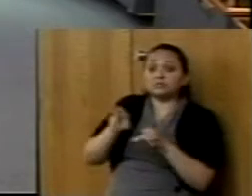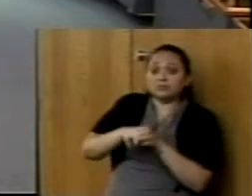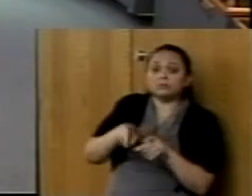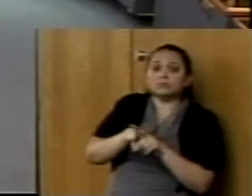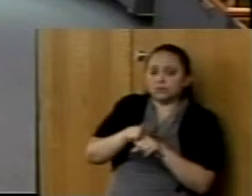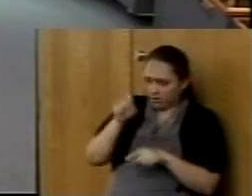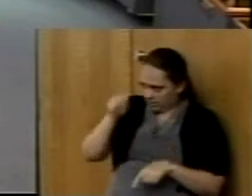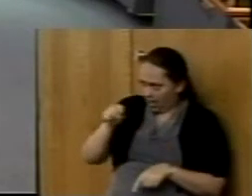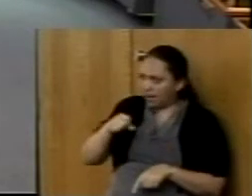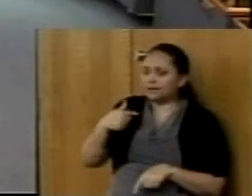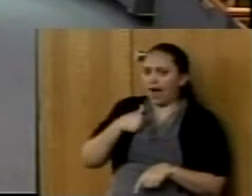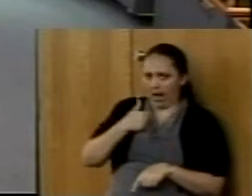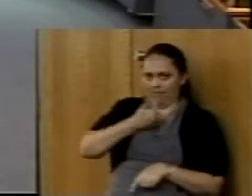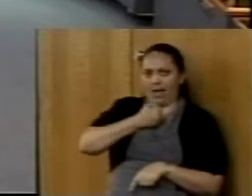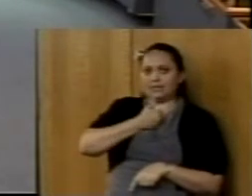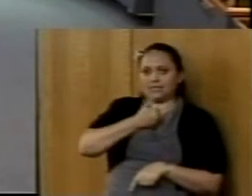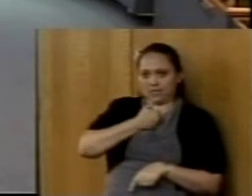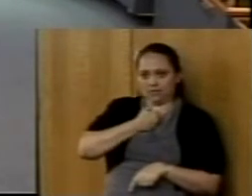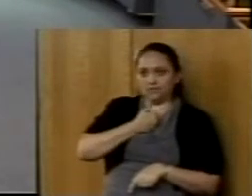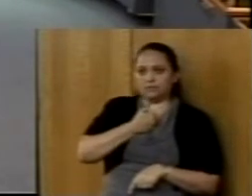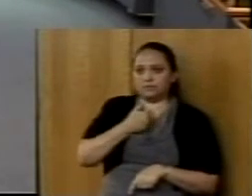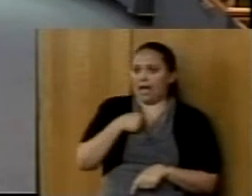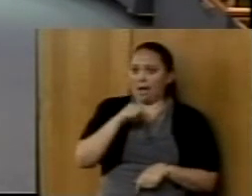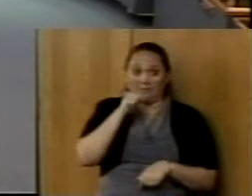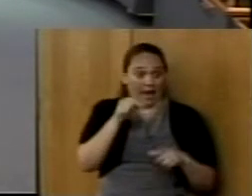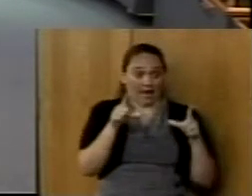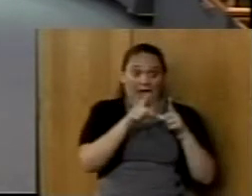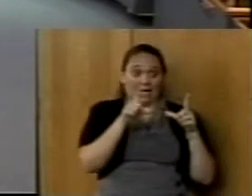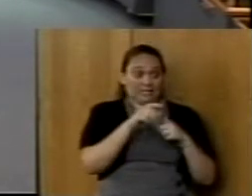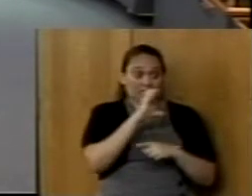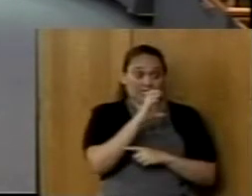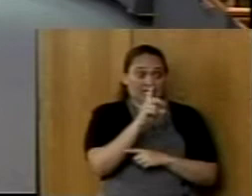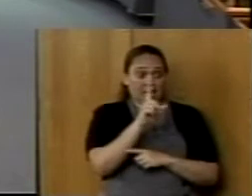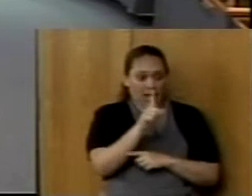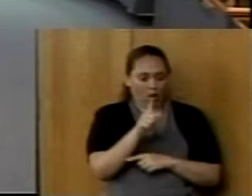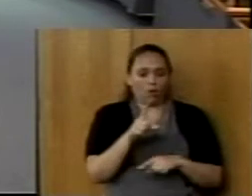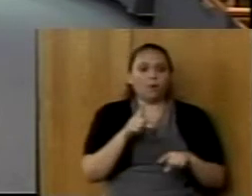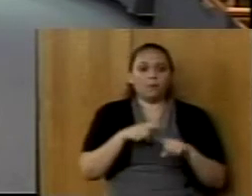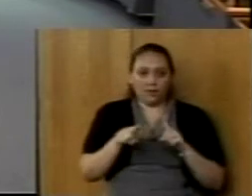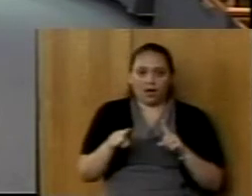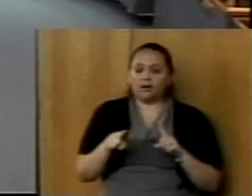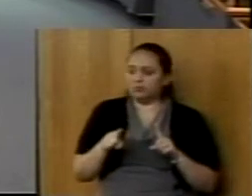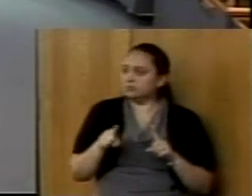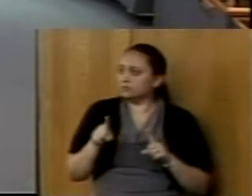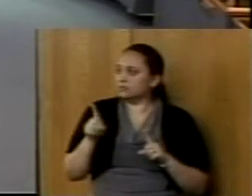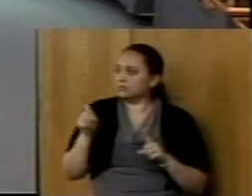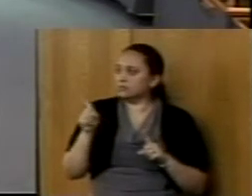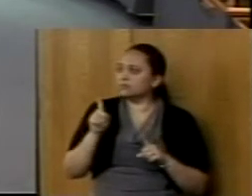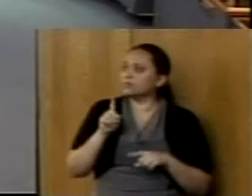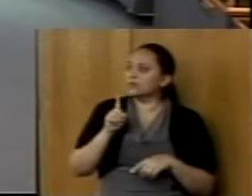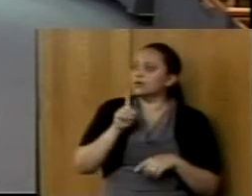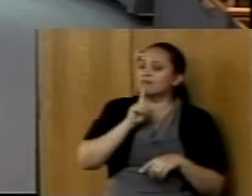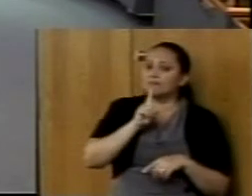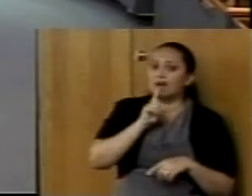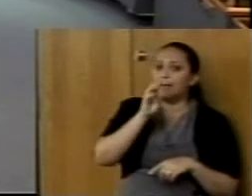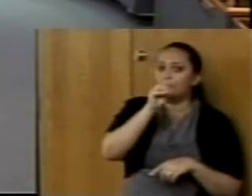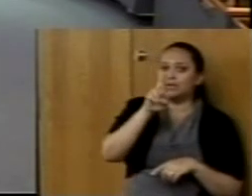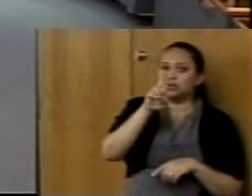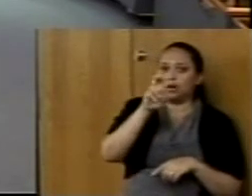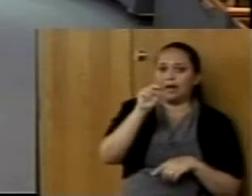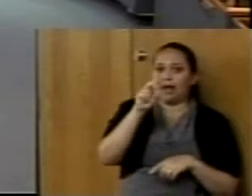I'm not a licensed driver for the CDL. However, I have studied. We plan on, in fact, Mr. Rendon is asking that we all become CDL